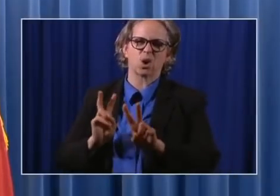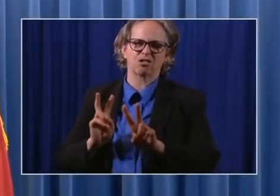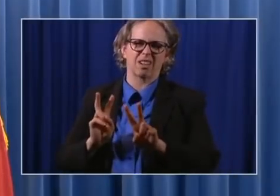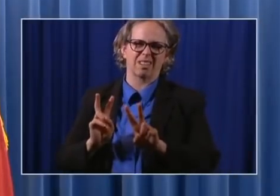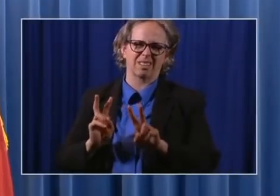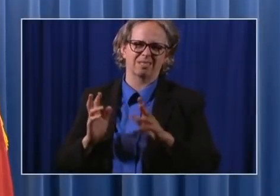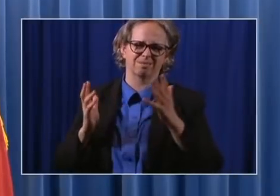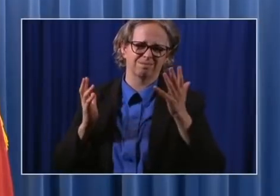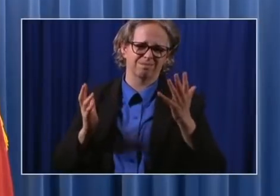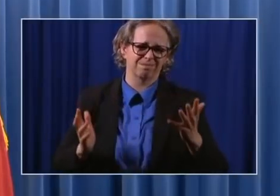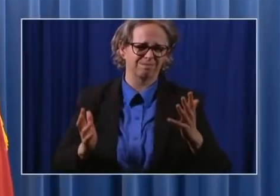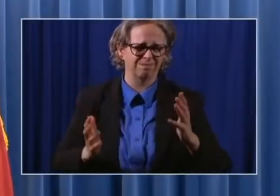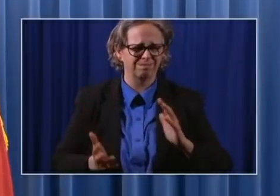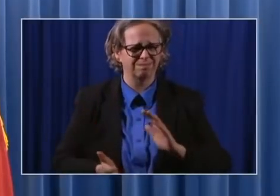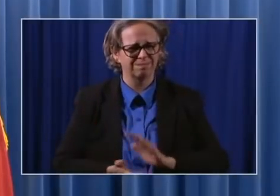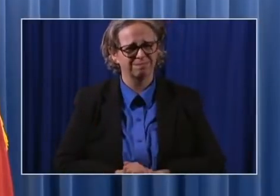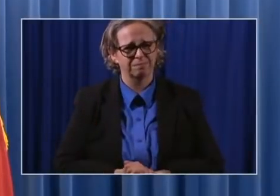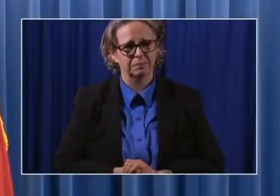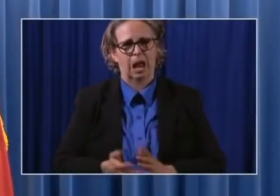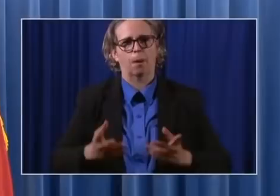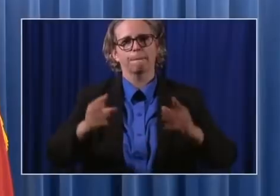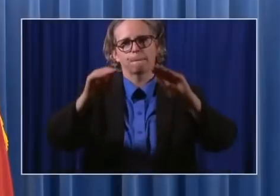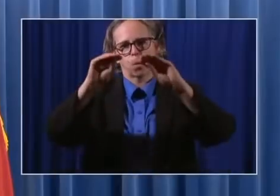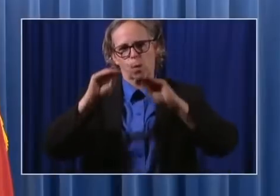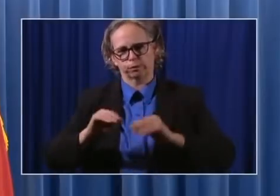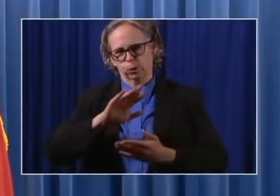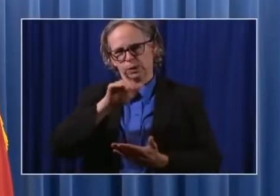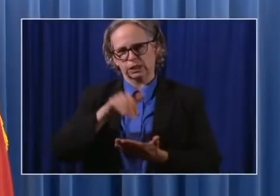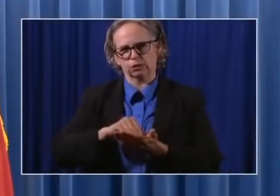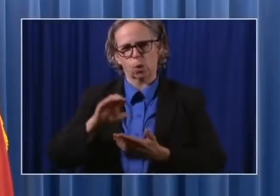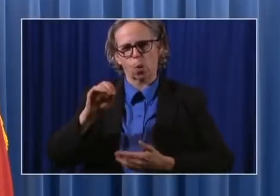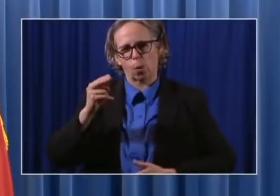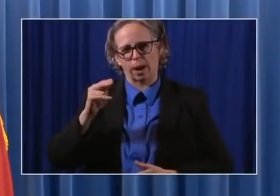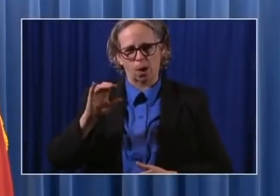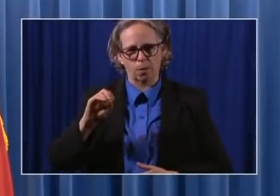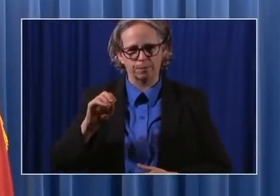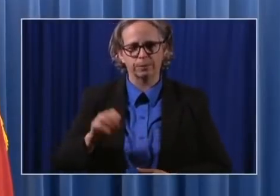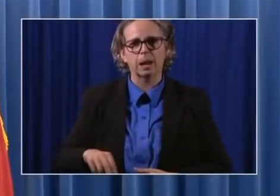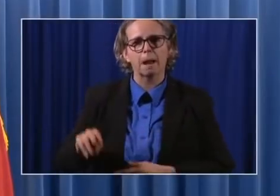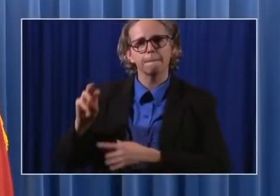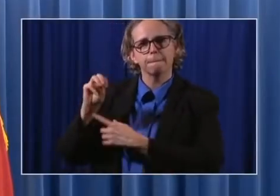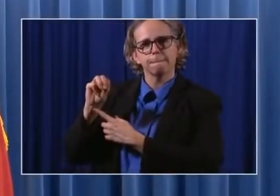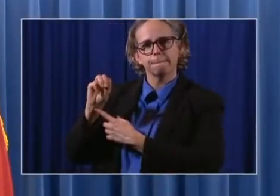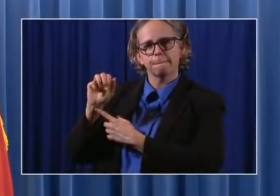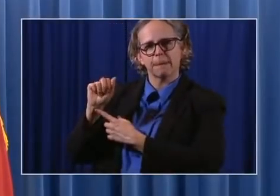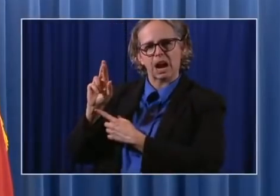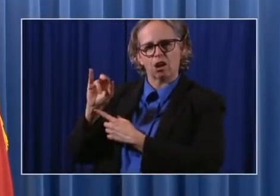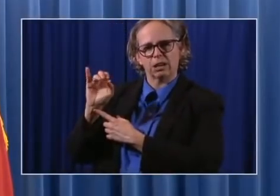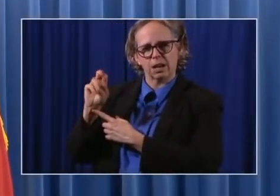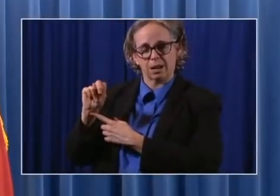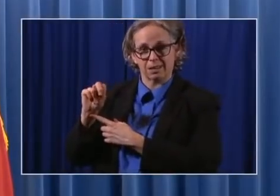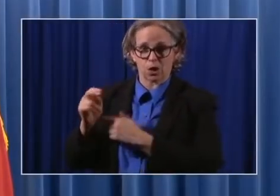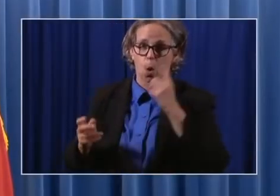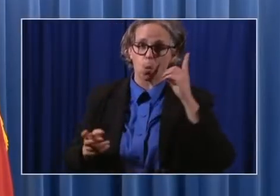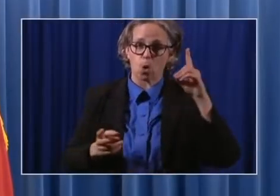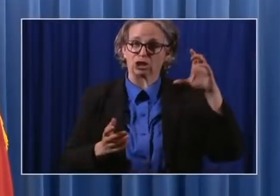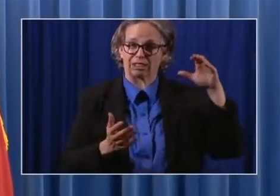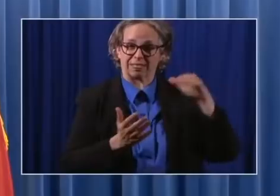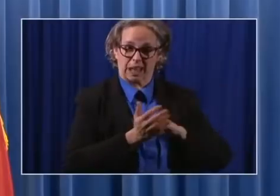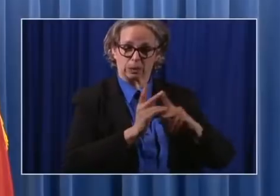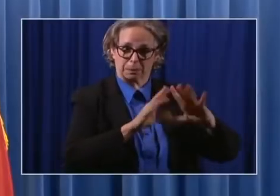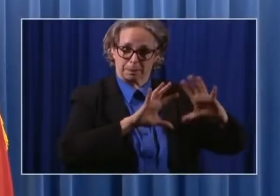County. Marion County, they are now at 87.6 cases per 100,000 in the past 2